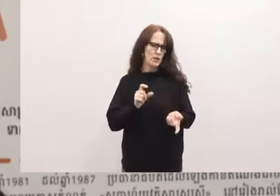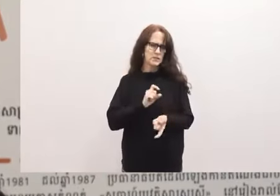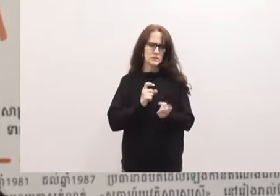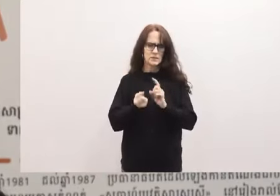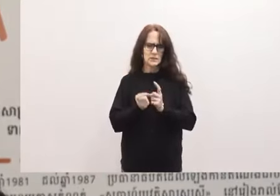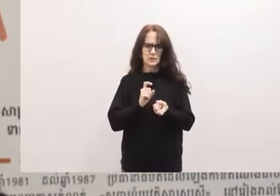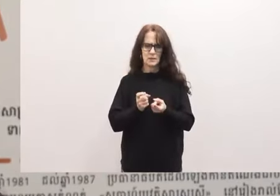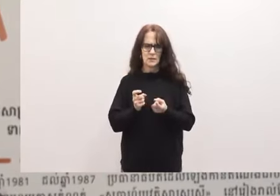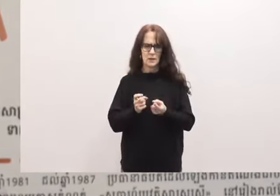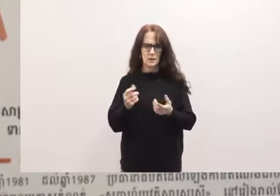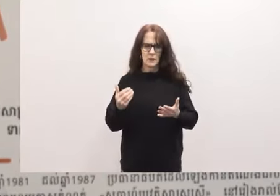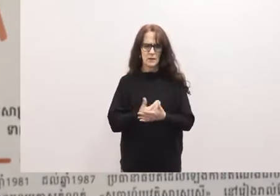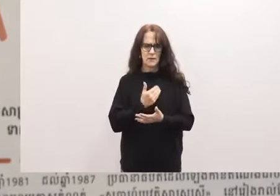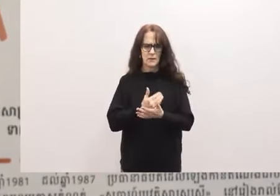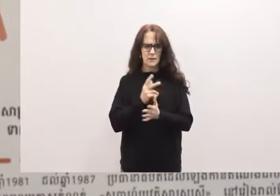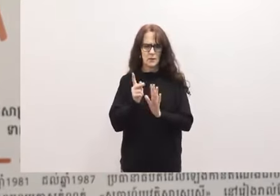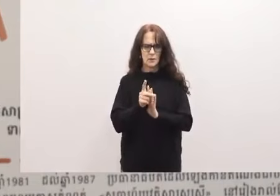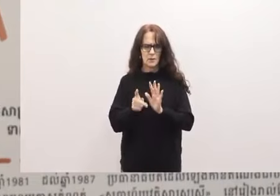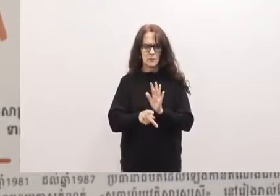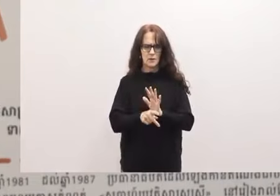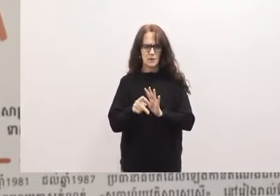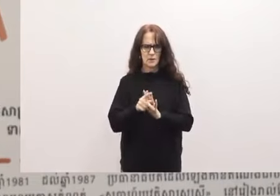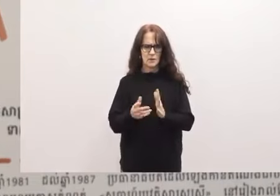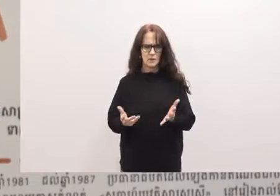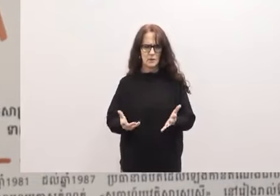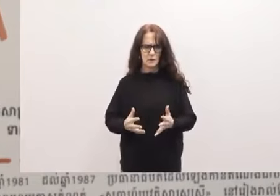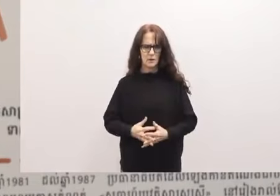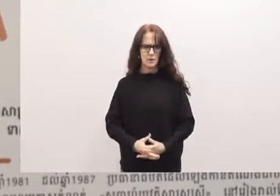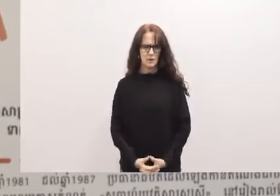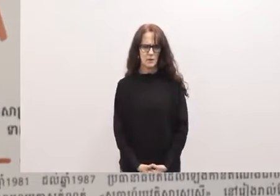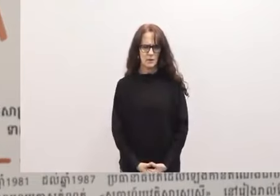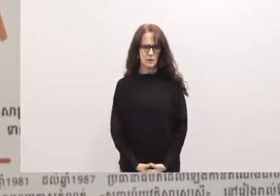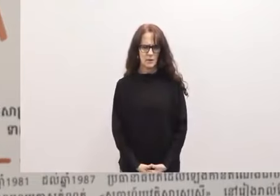result as of the new policy, with the new policy.